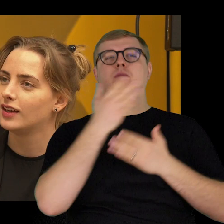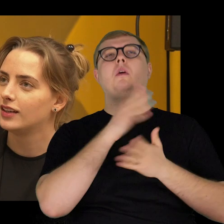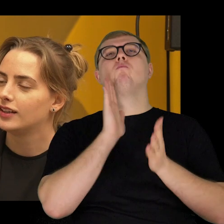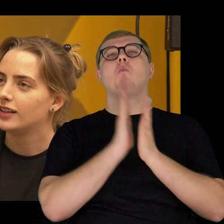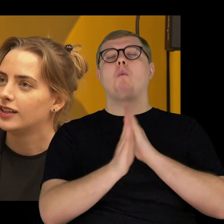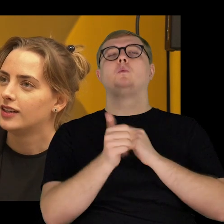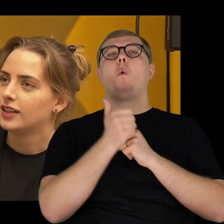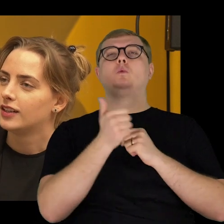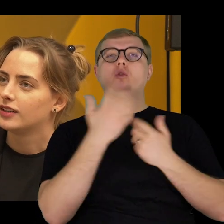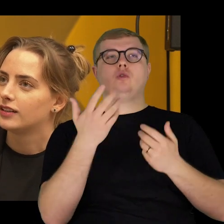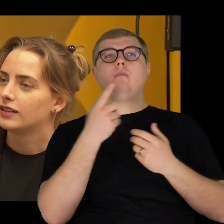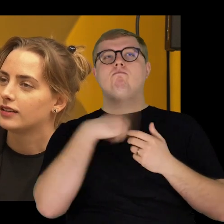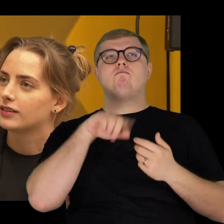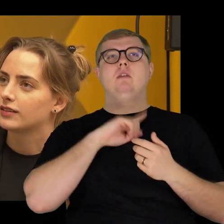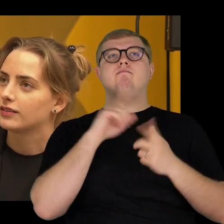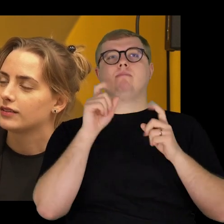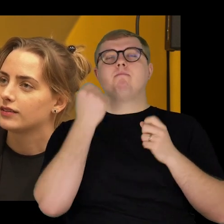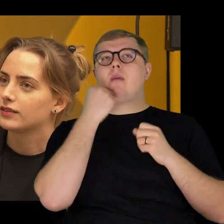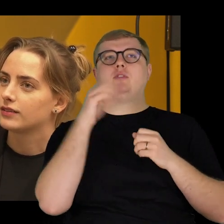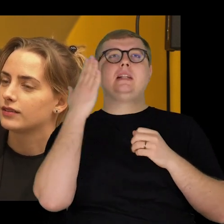much more